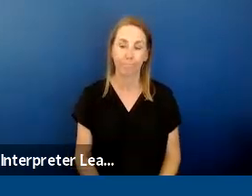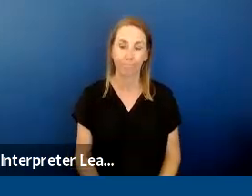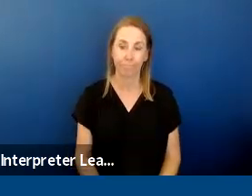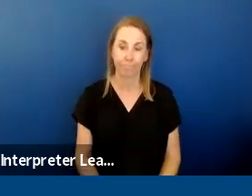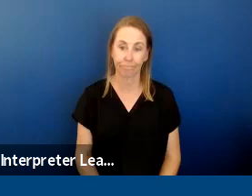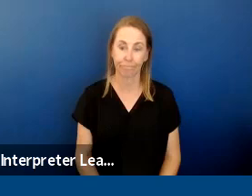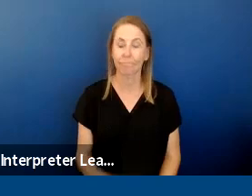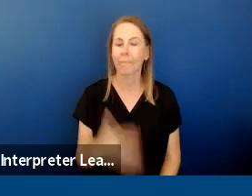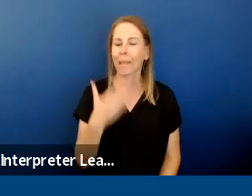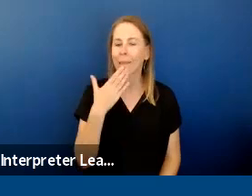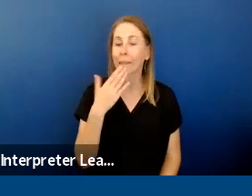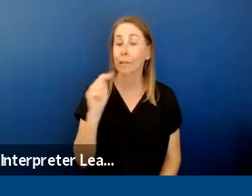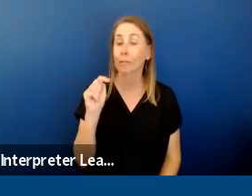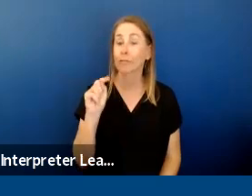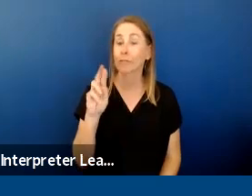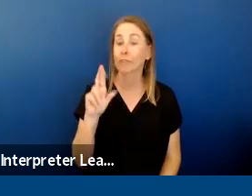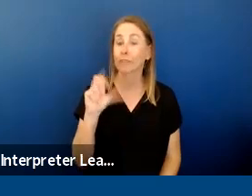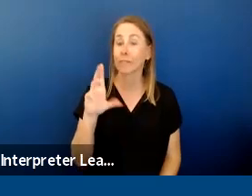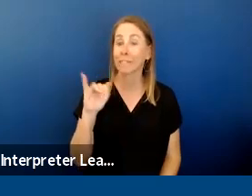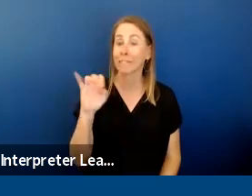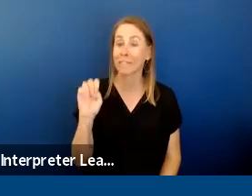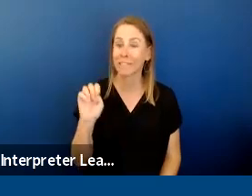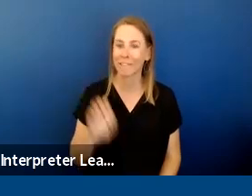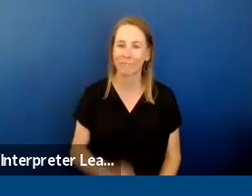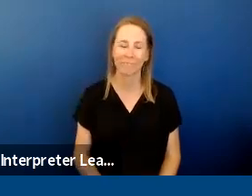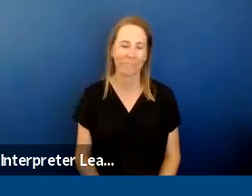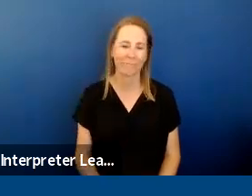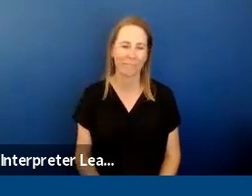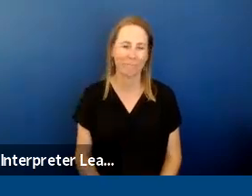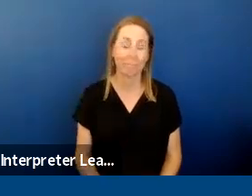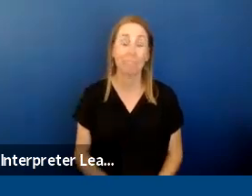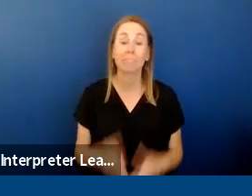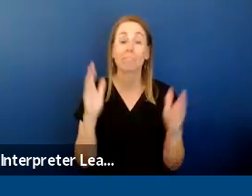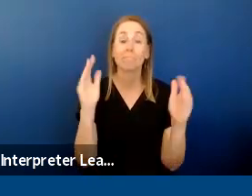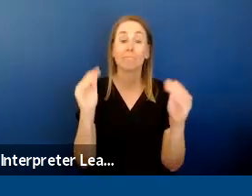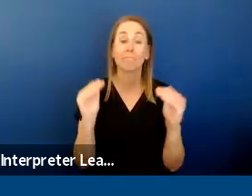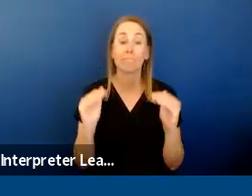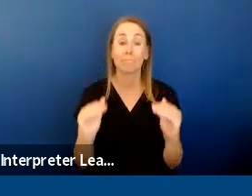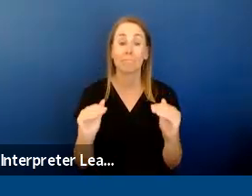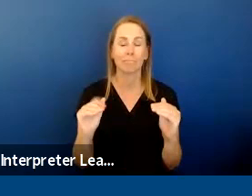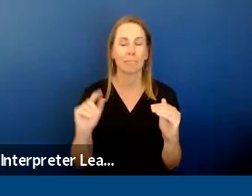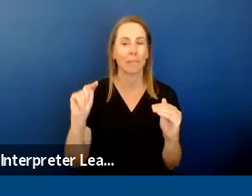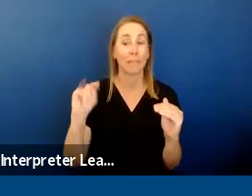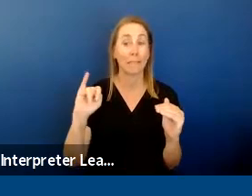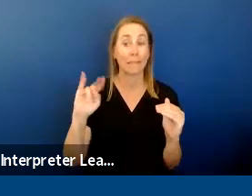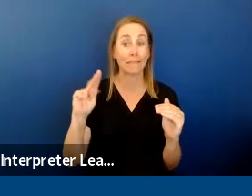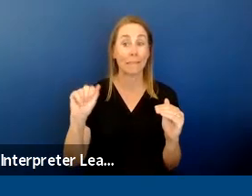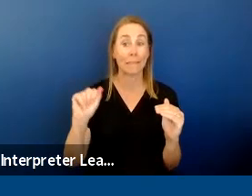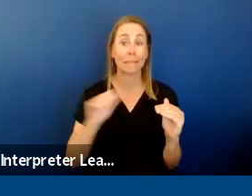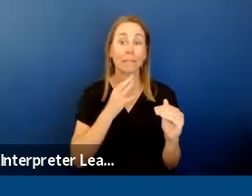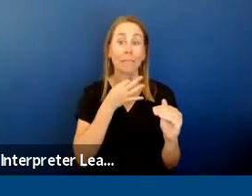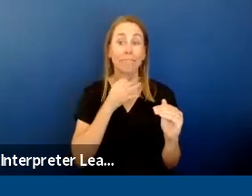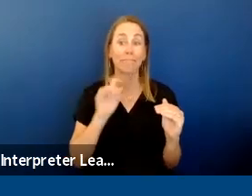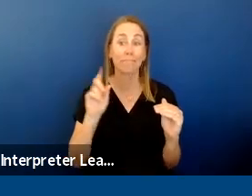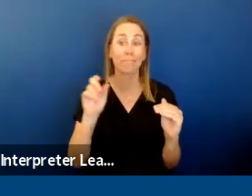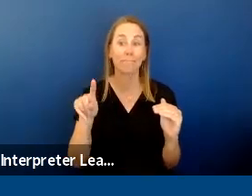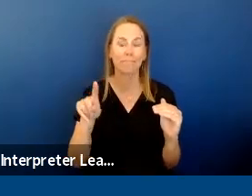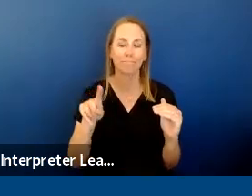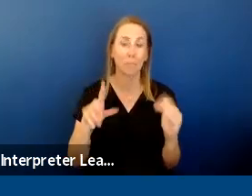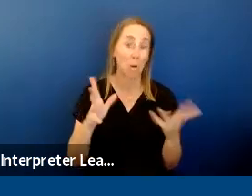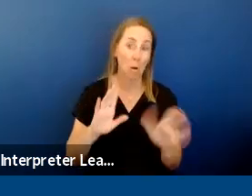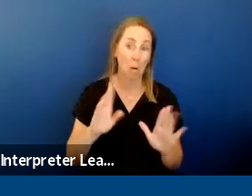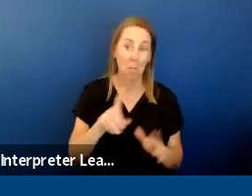would recommend contacting your local emergency manager if you're in Graham County or if you're in Larimer County, and